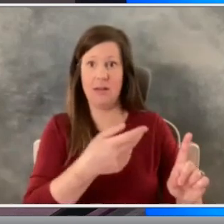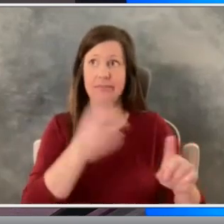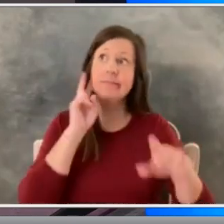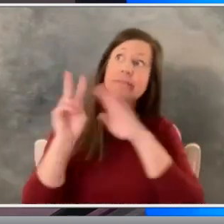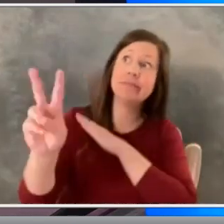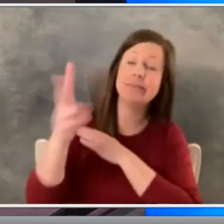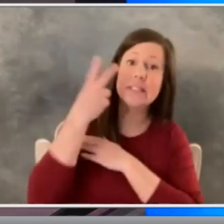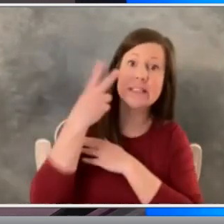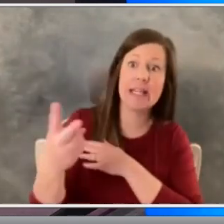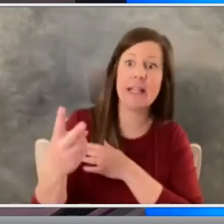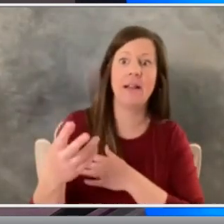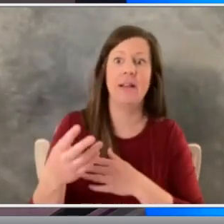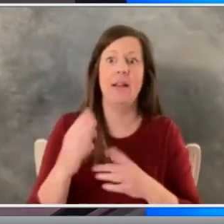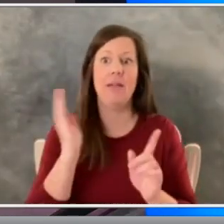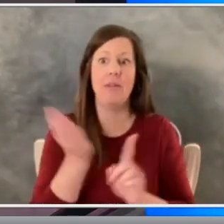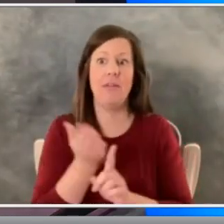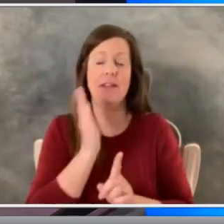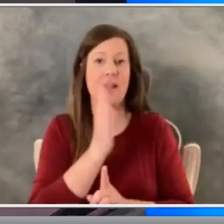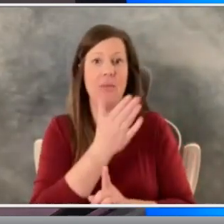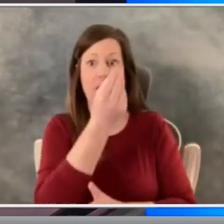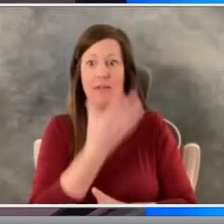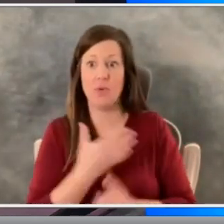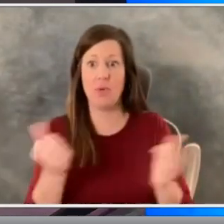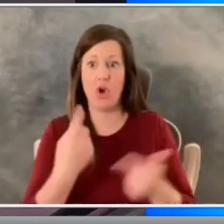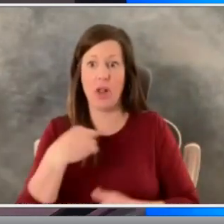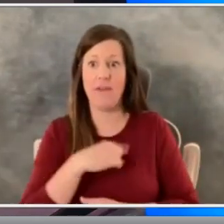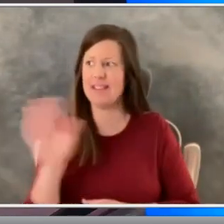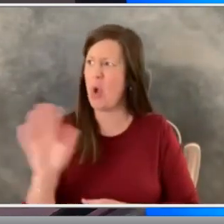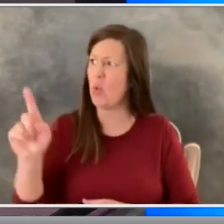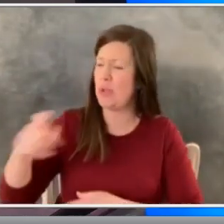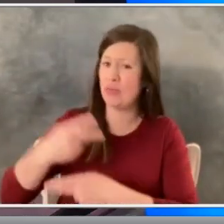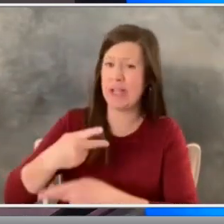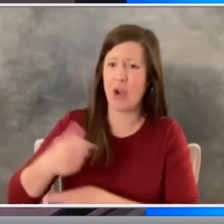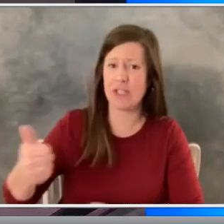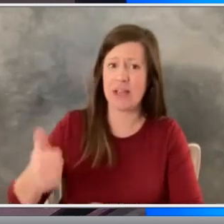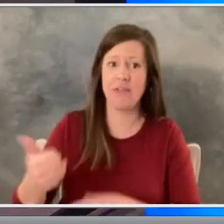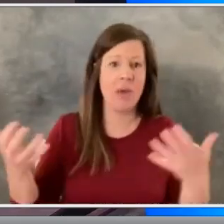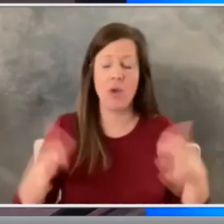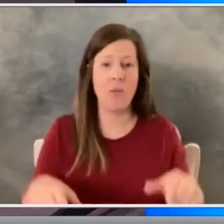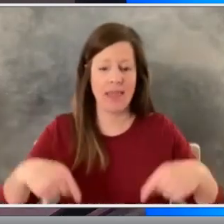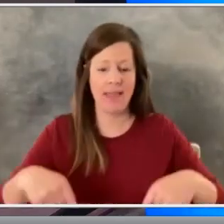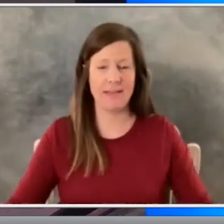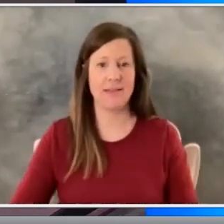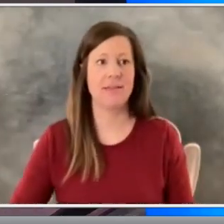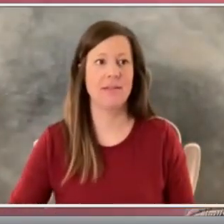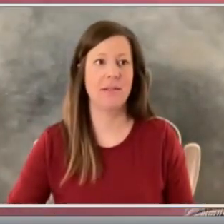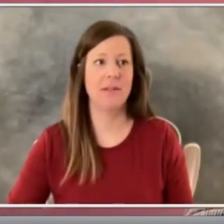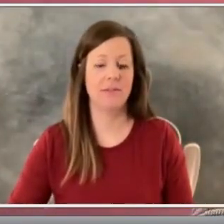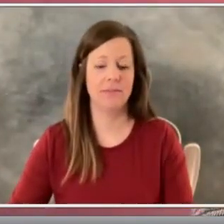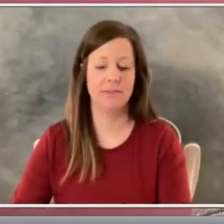really convinced they would have told all of us to take care of ourselves. They wouldn't have wanted this. Oh, in early stage,